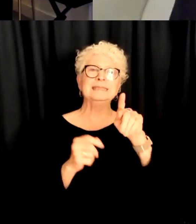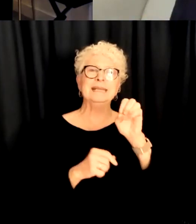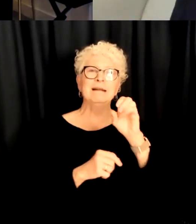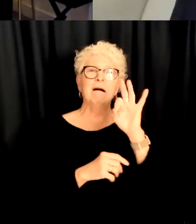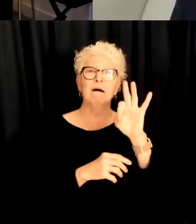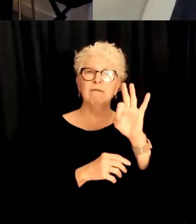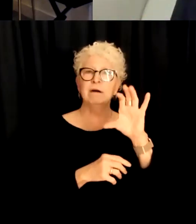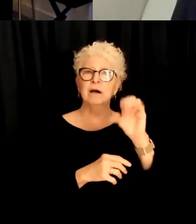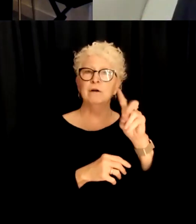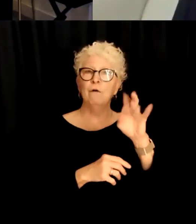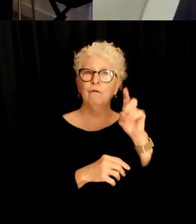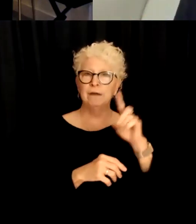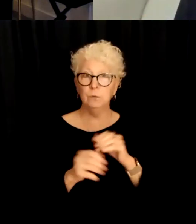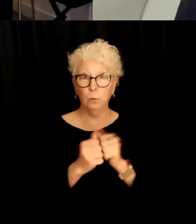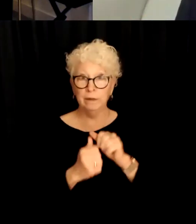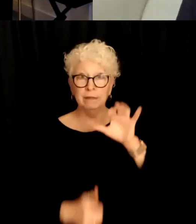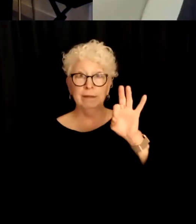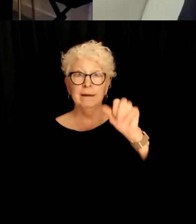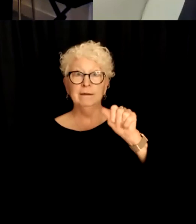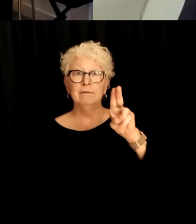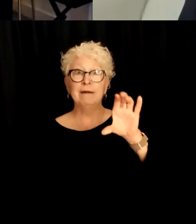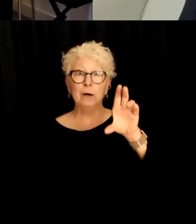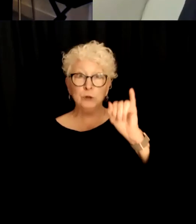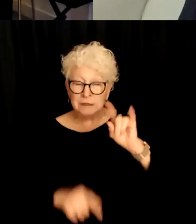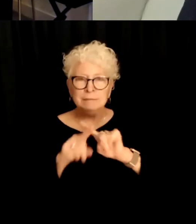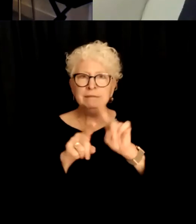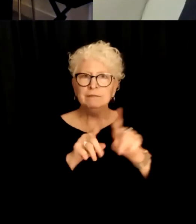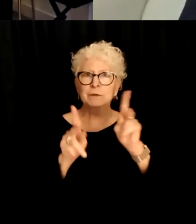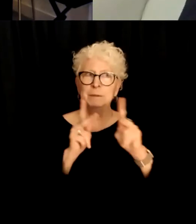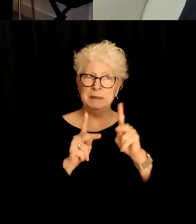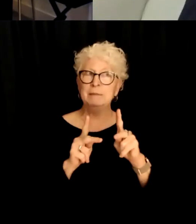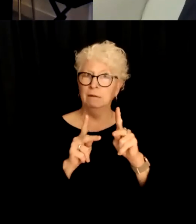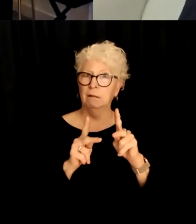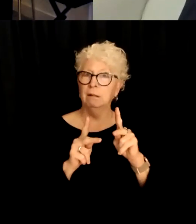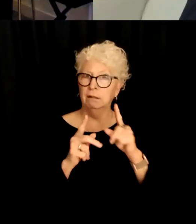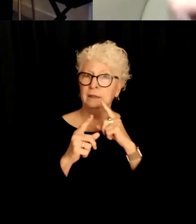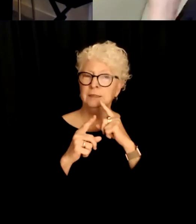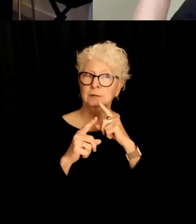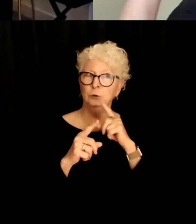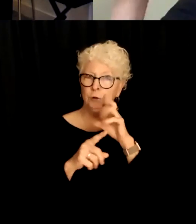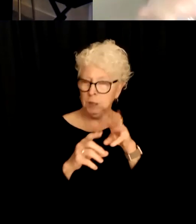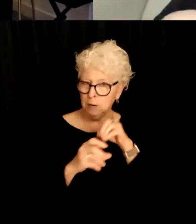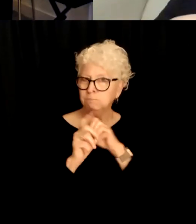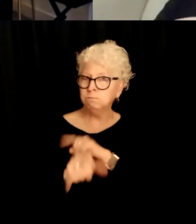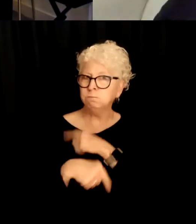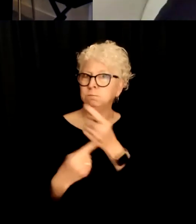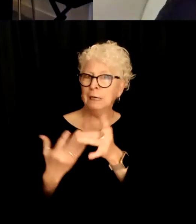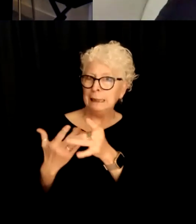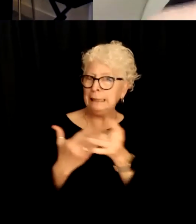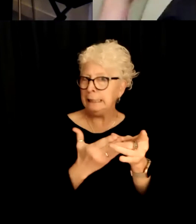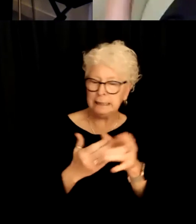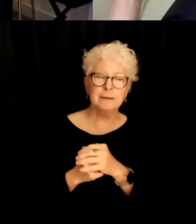and others spoke, but I think a lot of the audience were drawn from anthropology